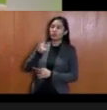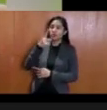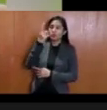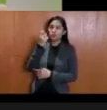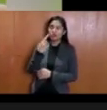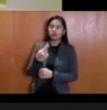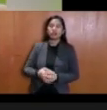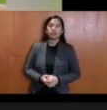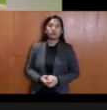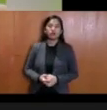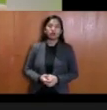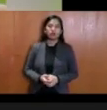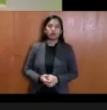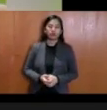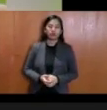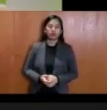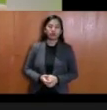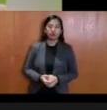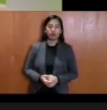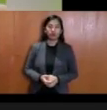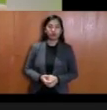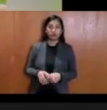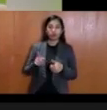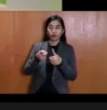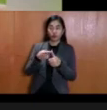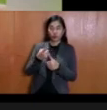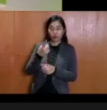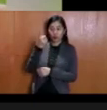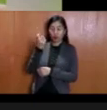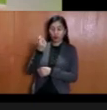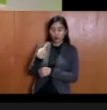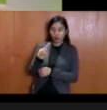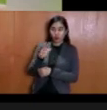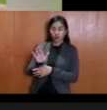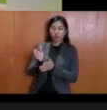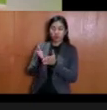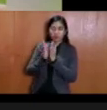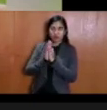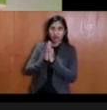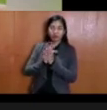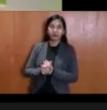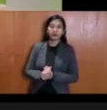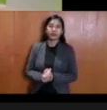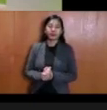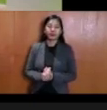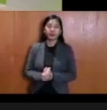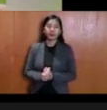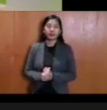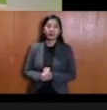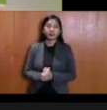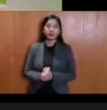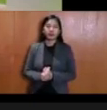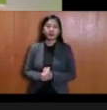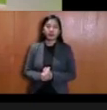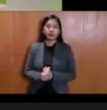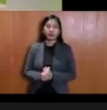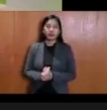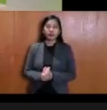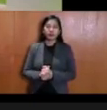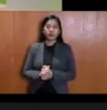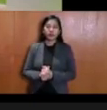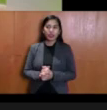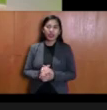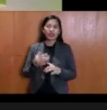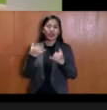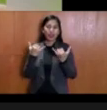whilst we look at, I mean, I think the first question that we have to ask is what does good mean? Because quite often who gets to